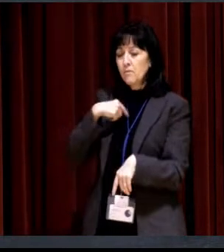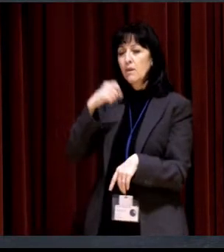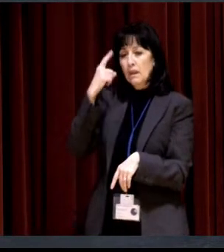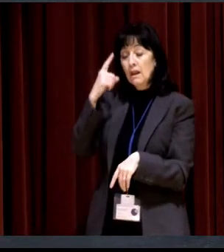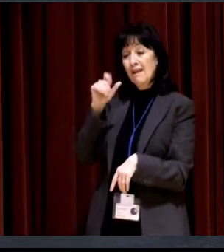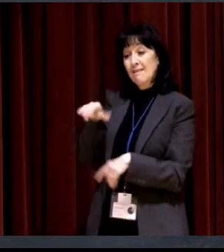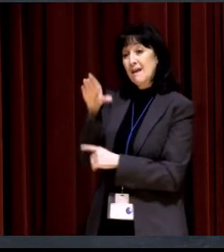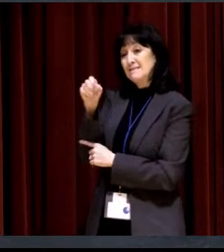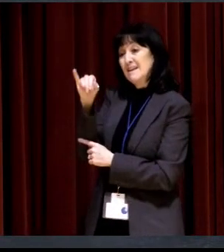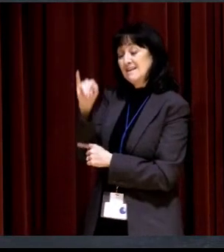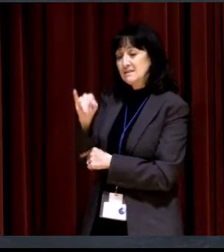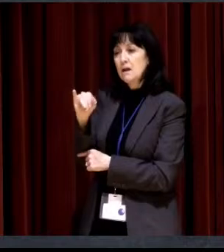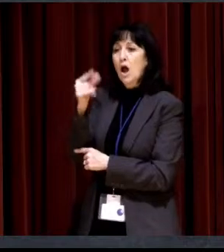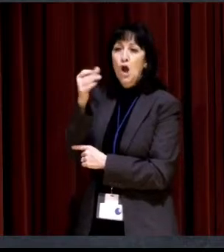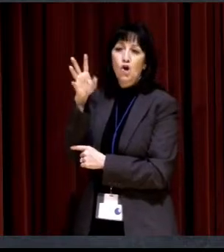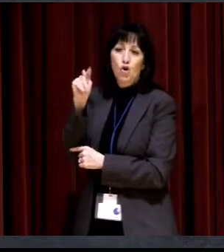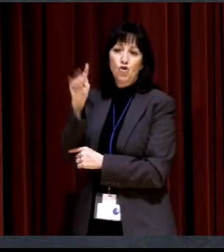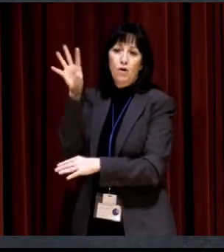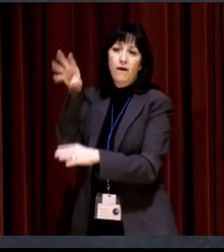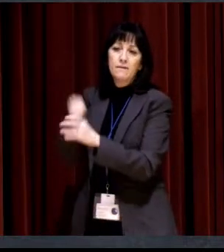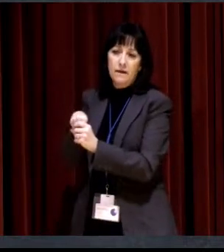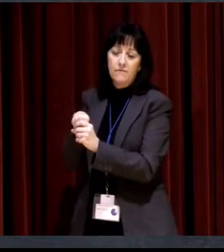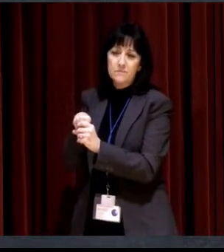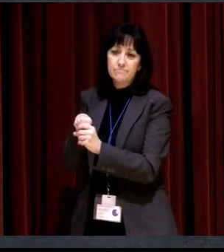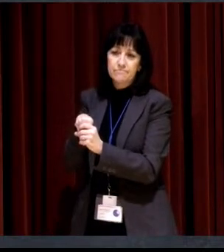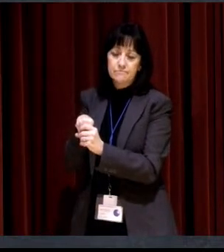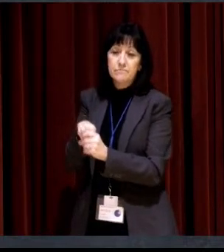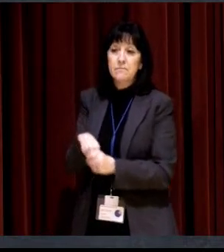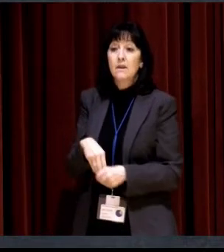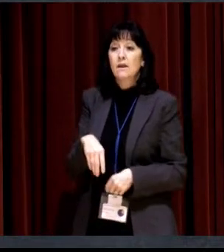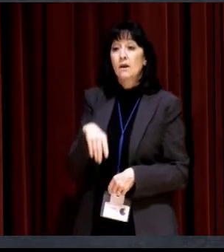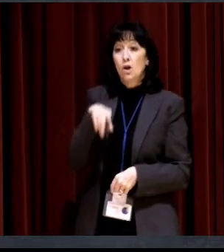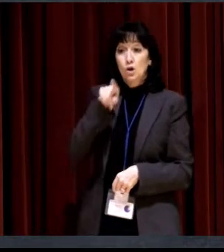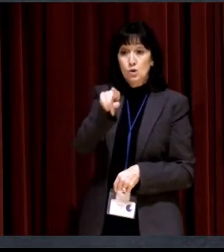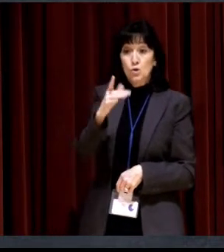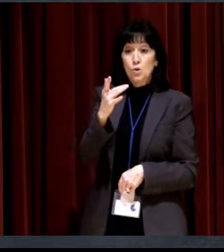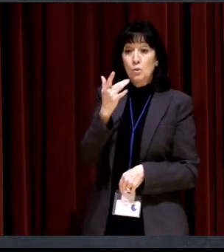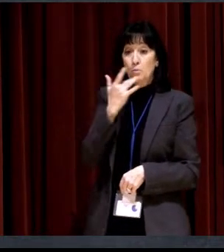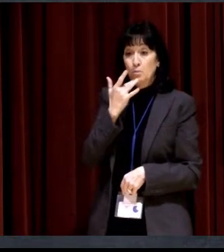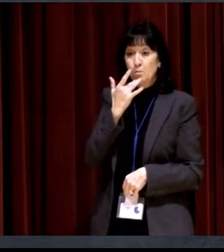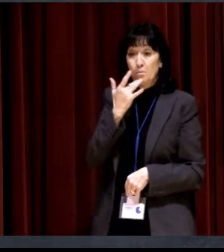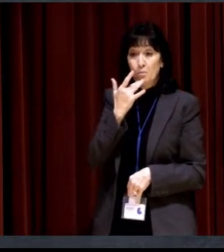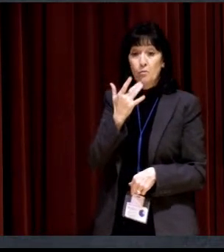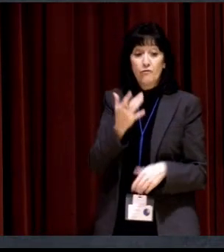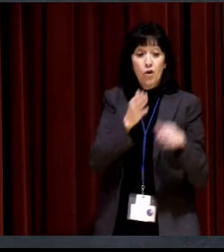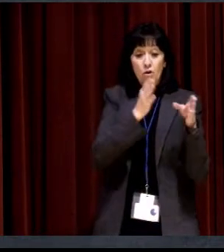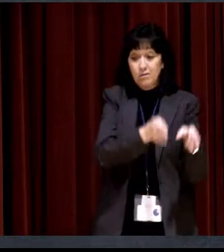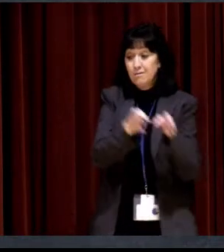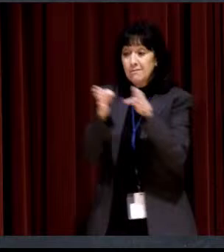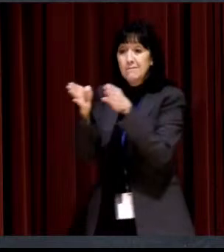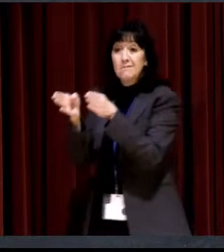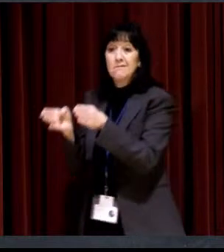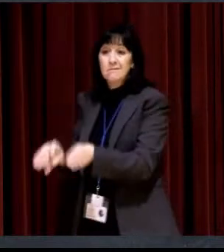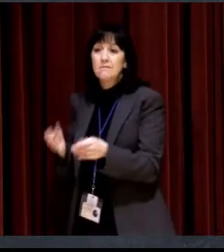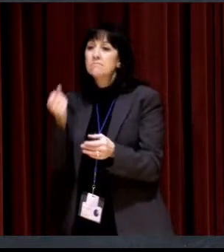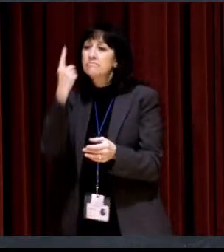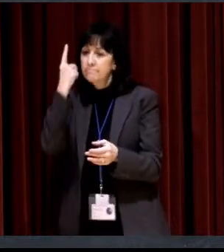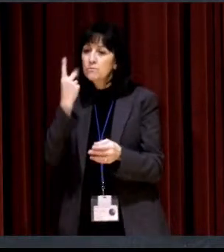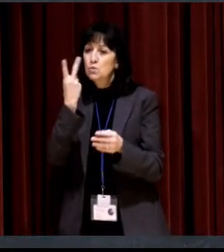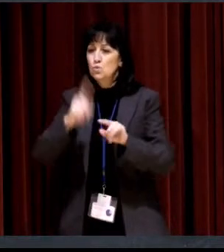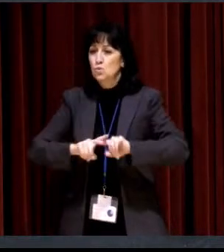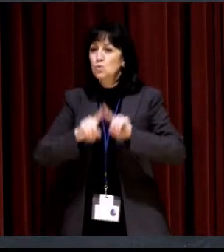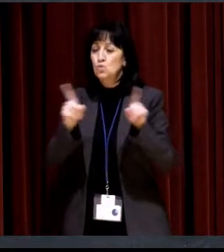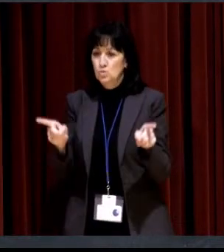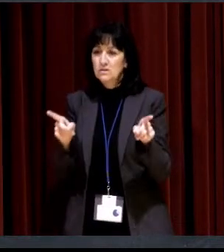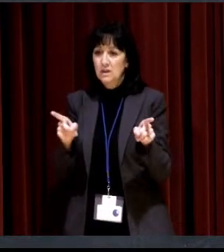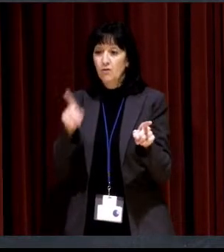start by saying this, presentation matters, right? Would you rather have egg, flowers, and milk or chocolate cake? And so the way that that work is